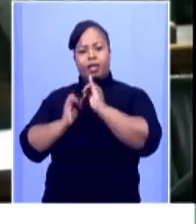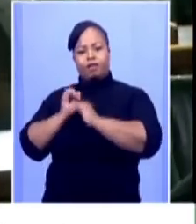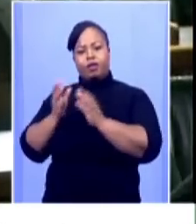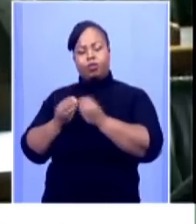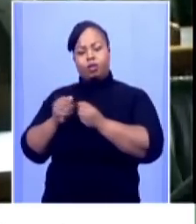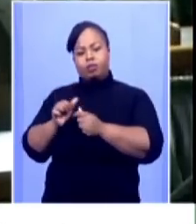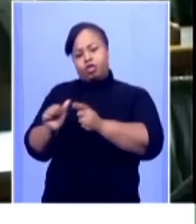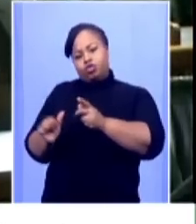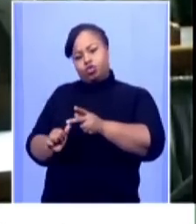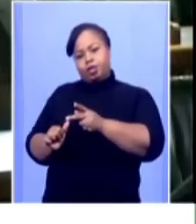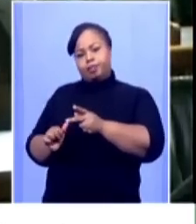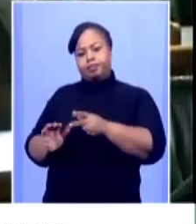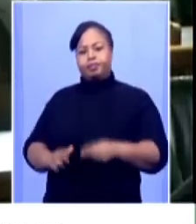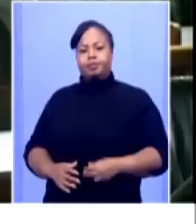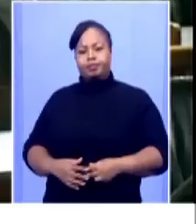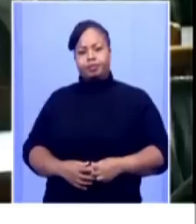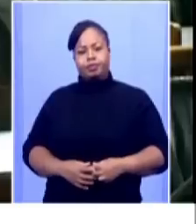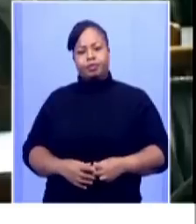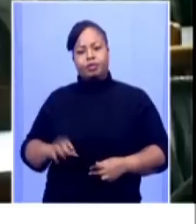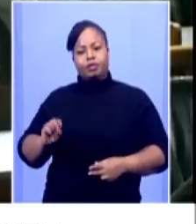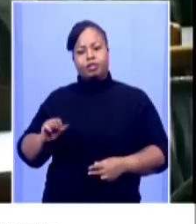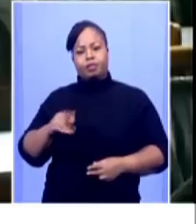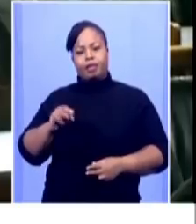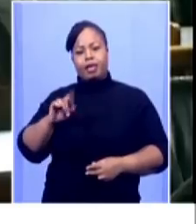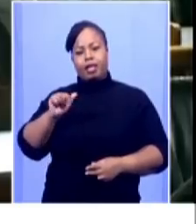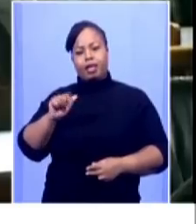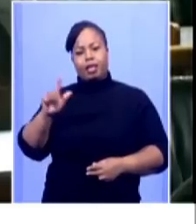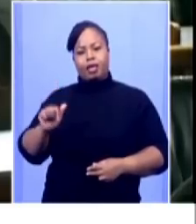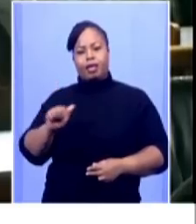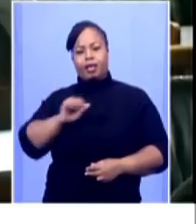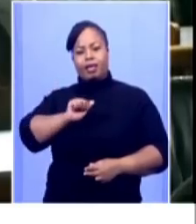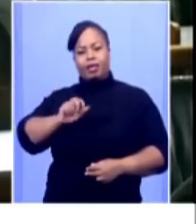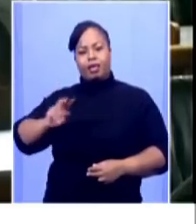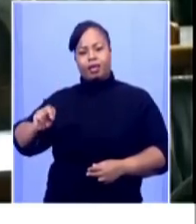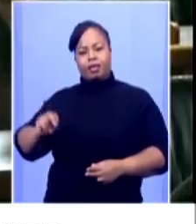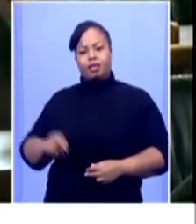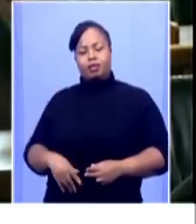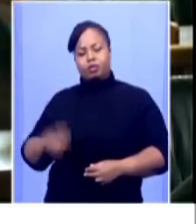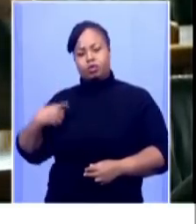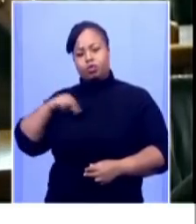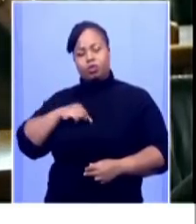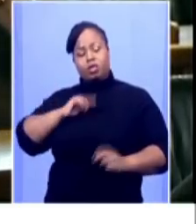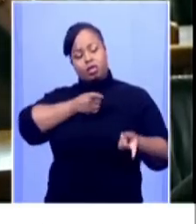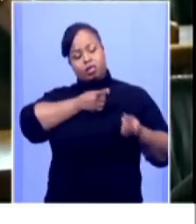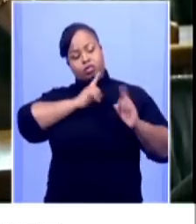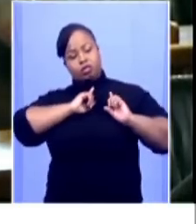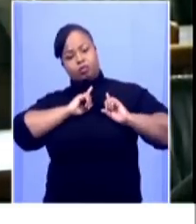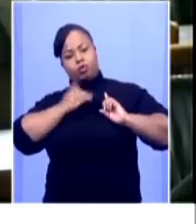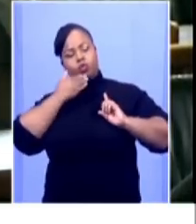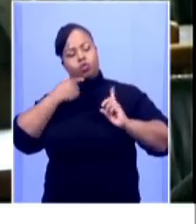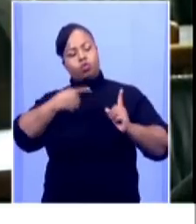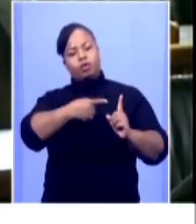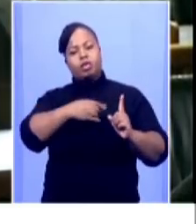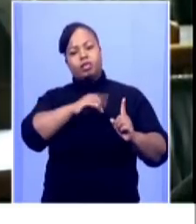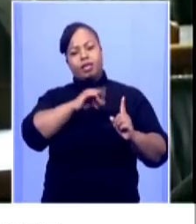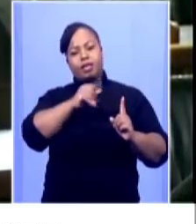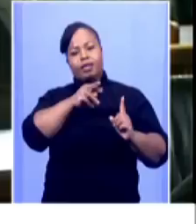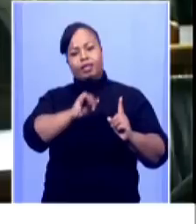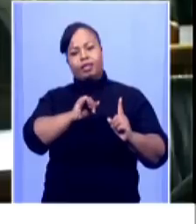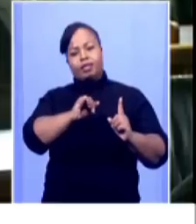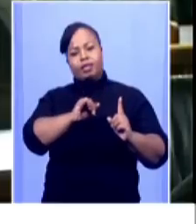junior, Shabalala 8N. We are instructed by Taleni Godiku Pisho